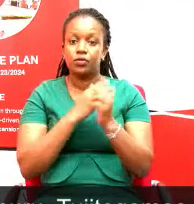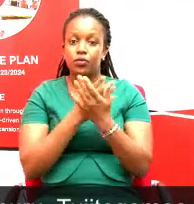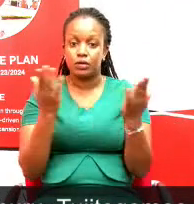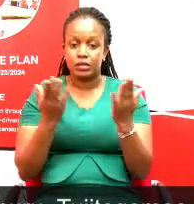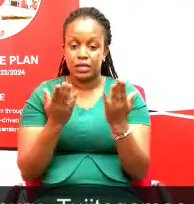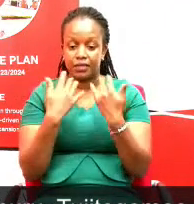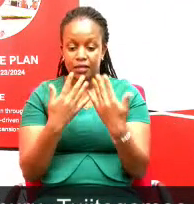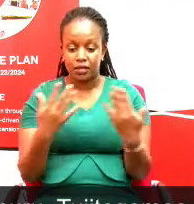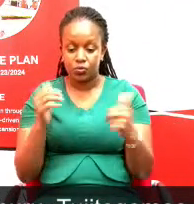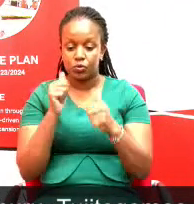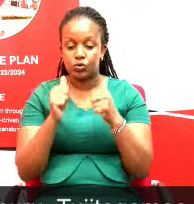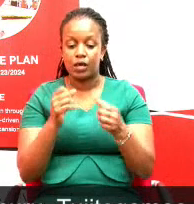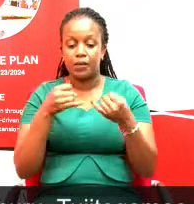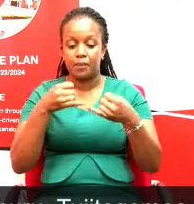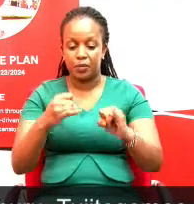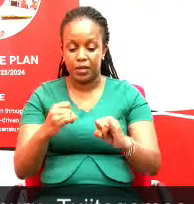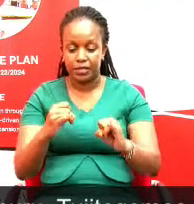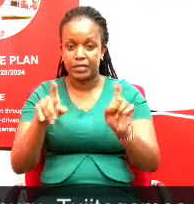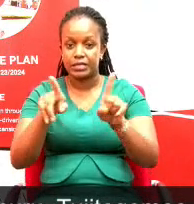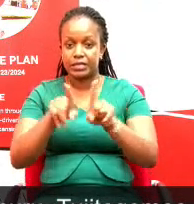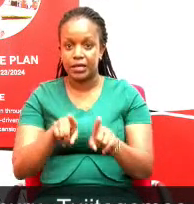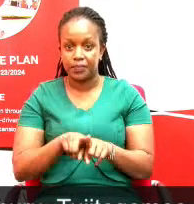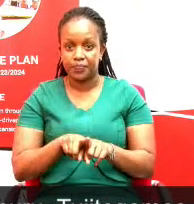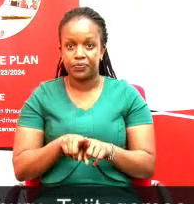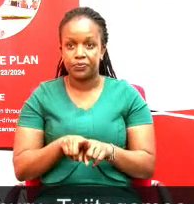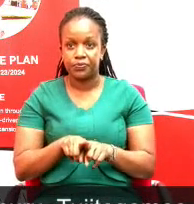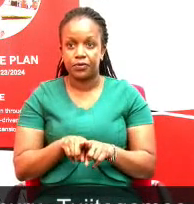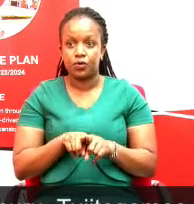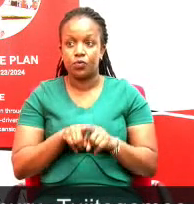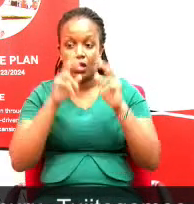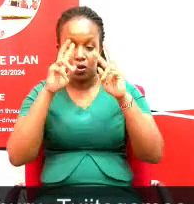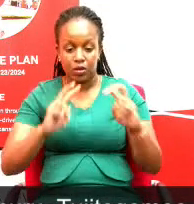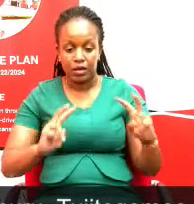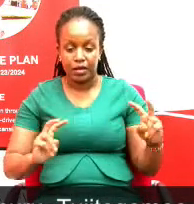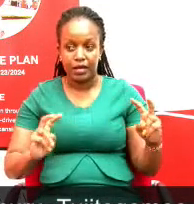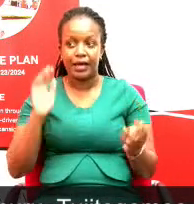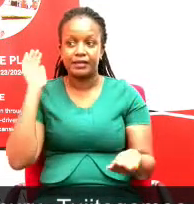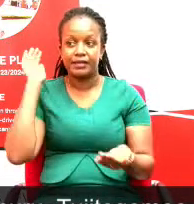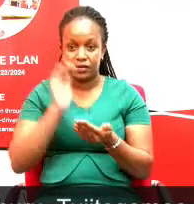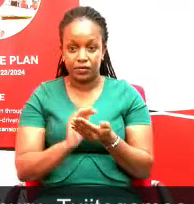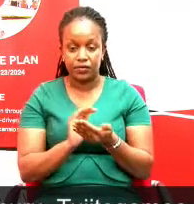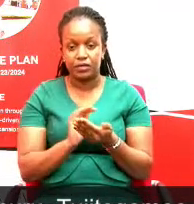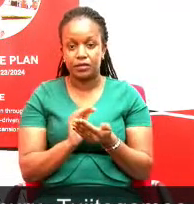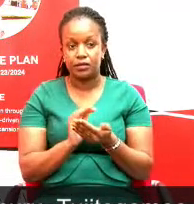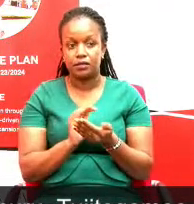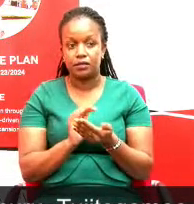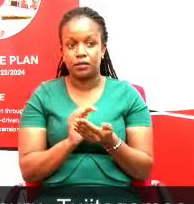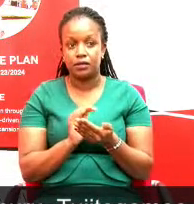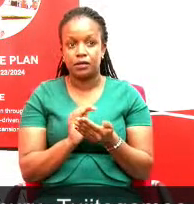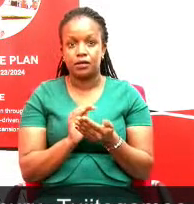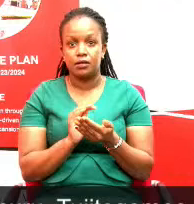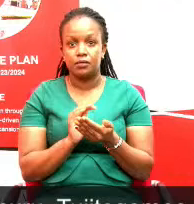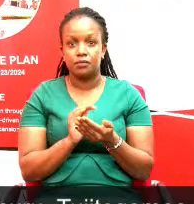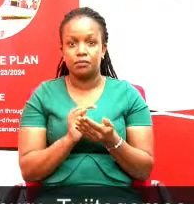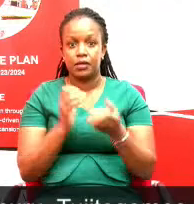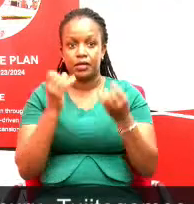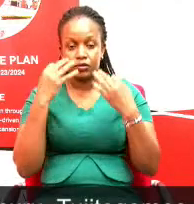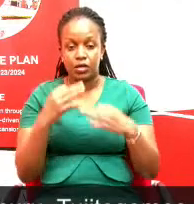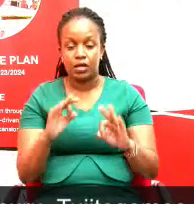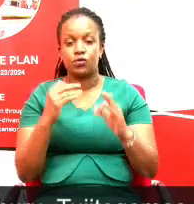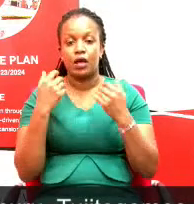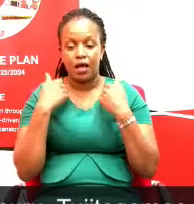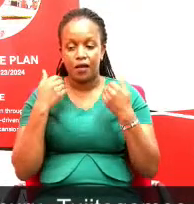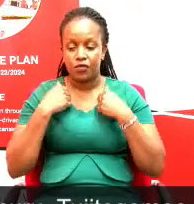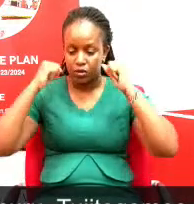currently implementing. Secondly, we're also looking at reducing debt vulnerabilities through revenue-driven fiscal